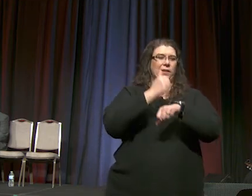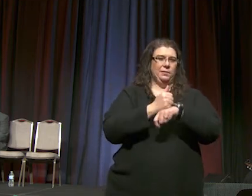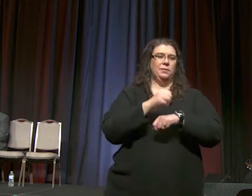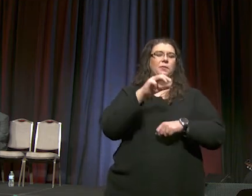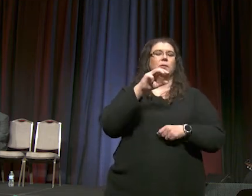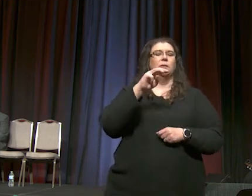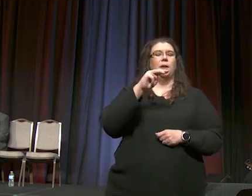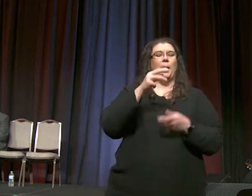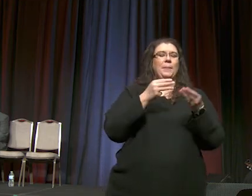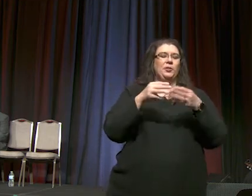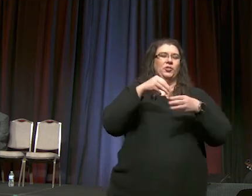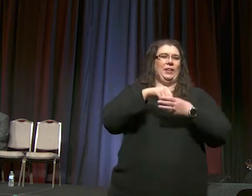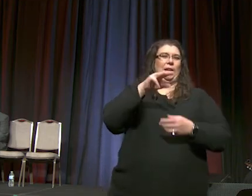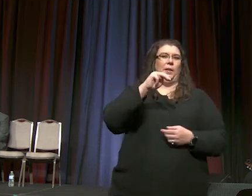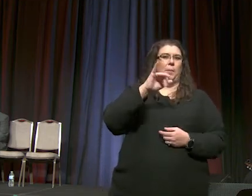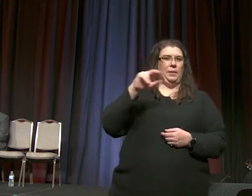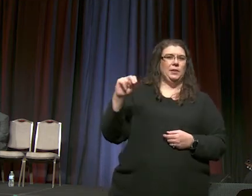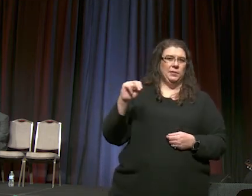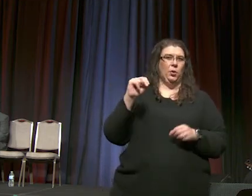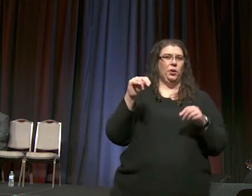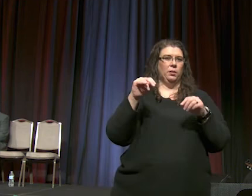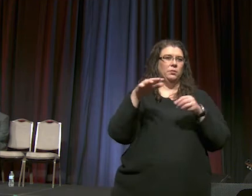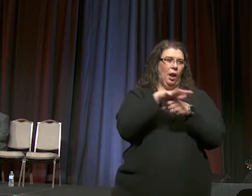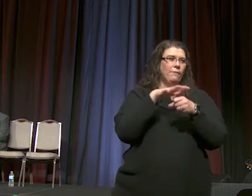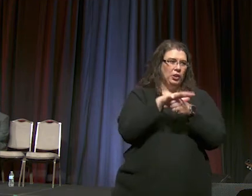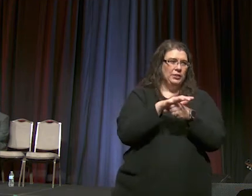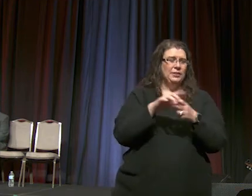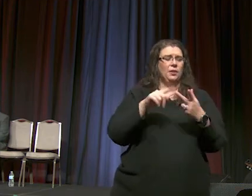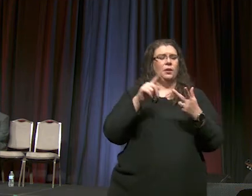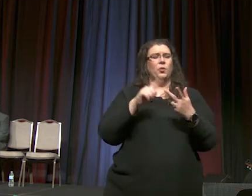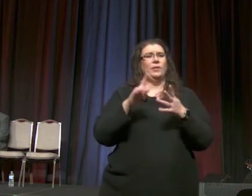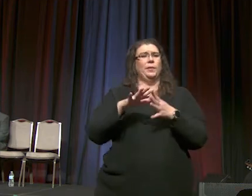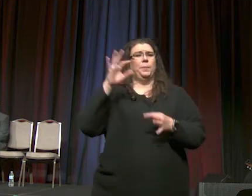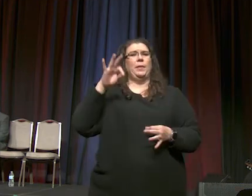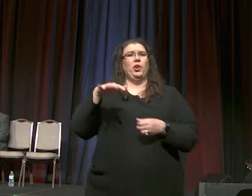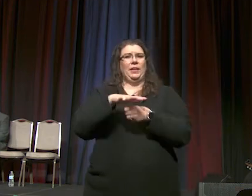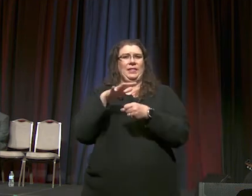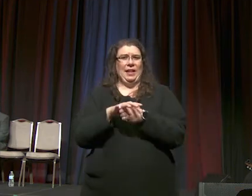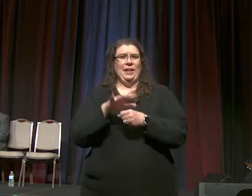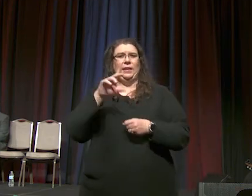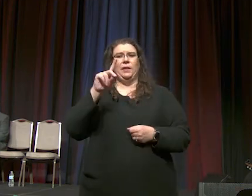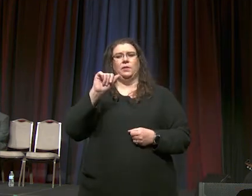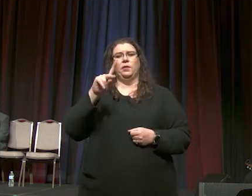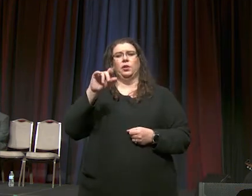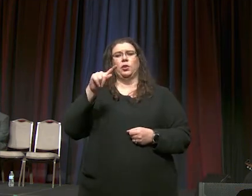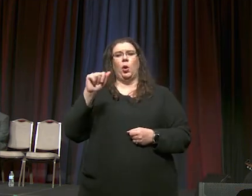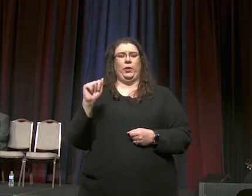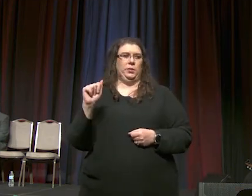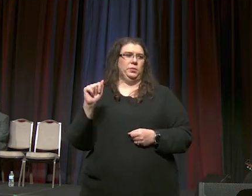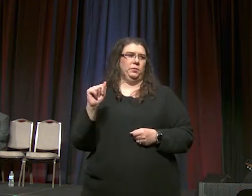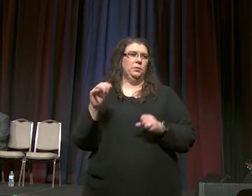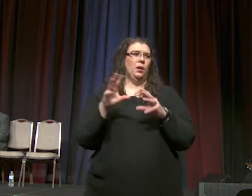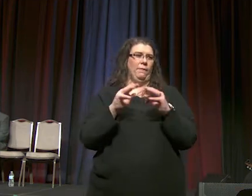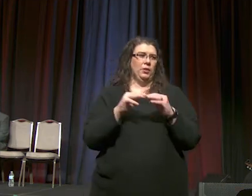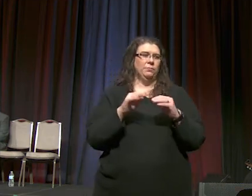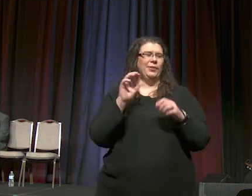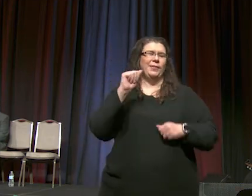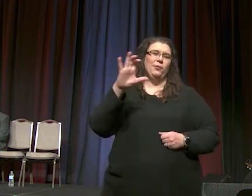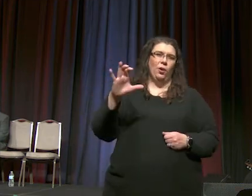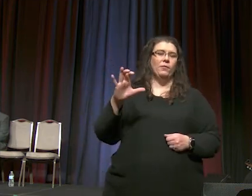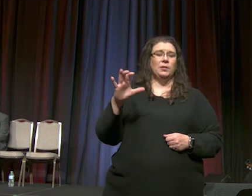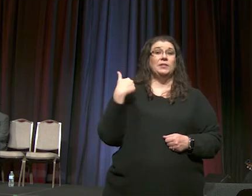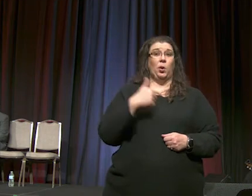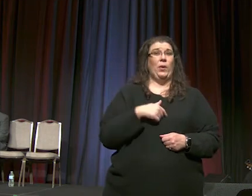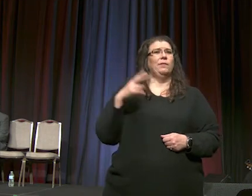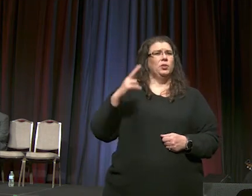And 1/4 of the offering is also to the Spirit Lake Ministry in the Dakotas Annual Conference. We historically do this